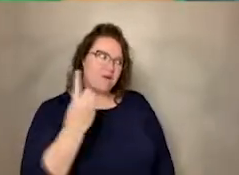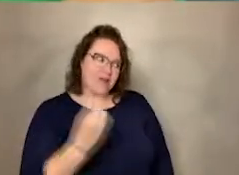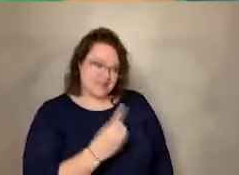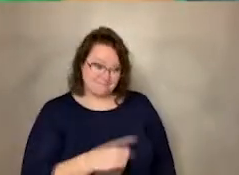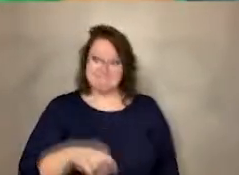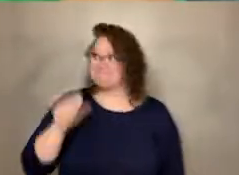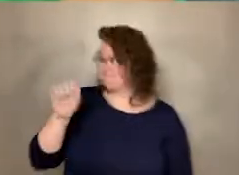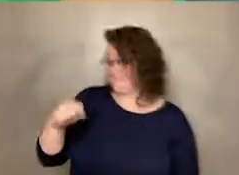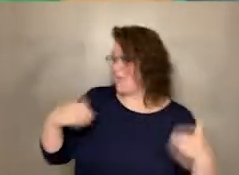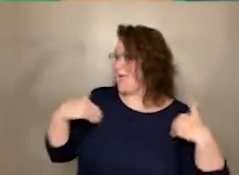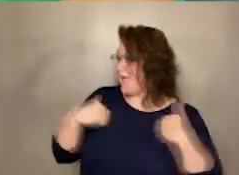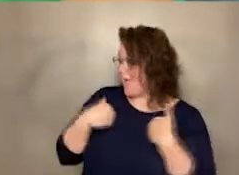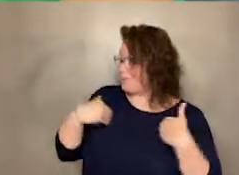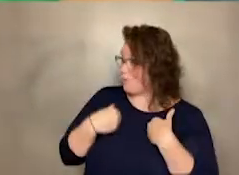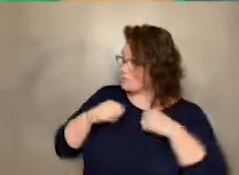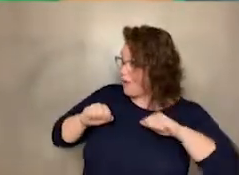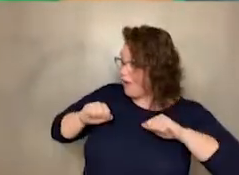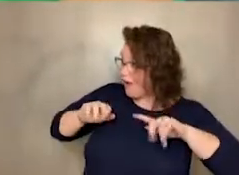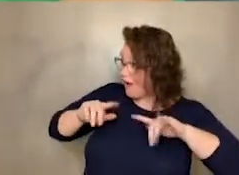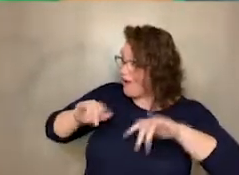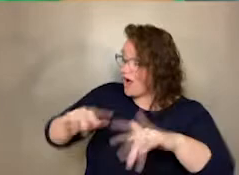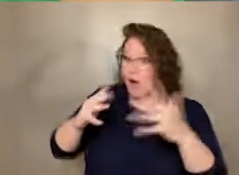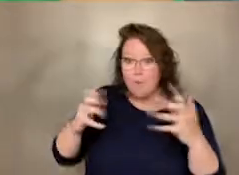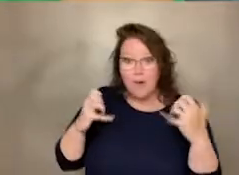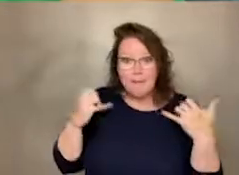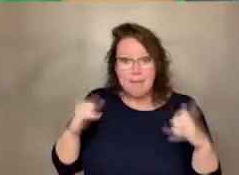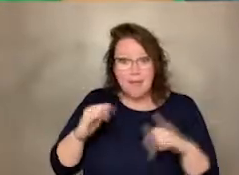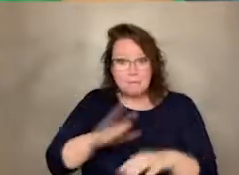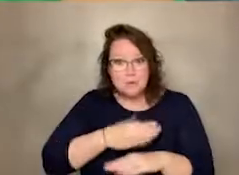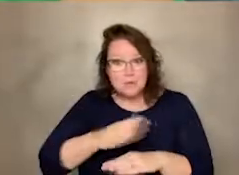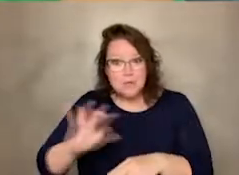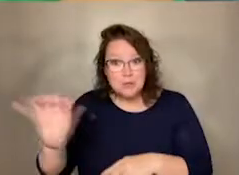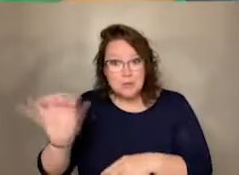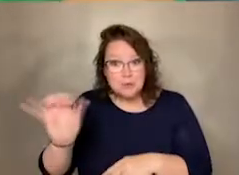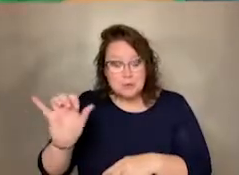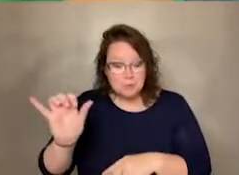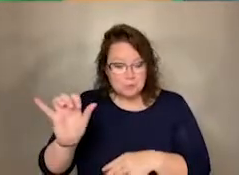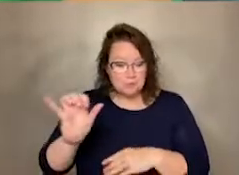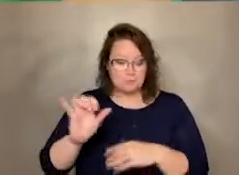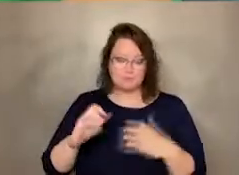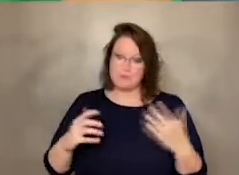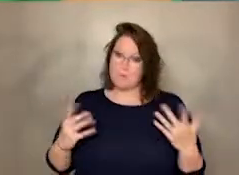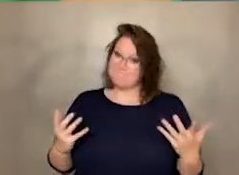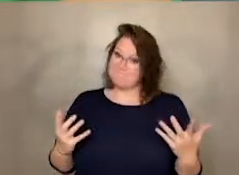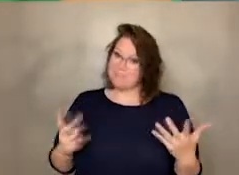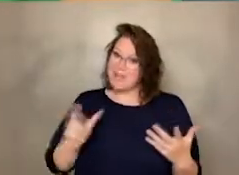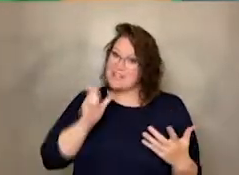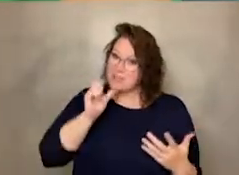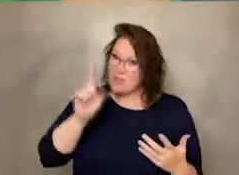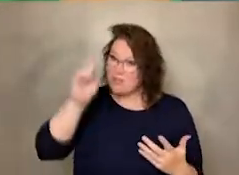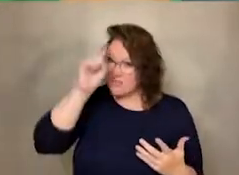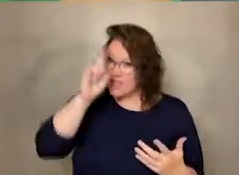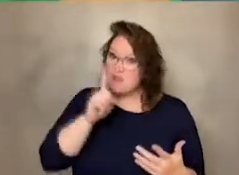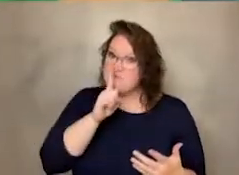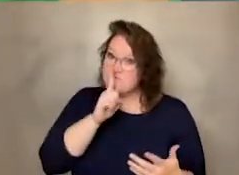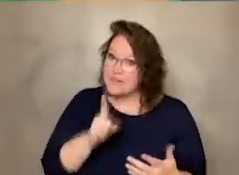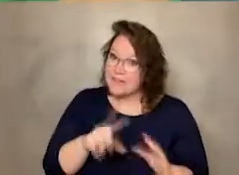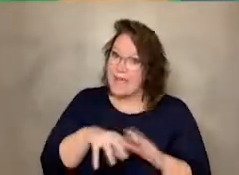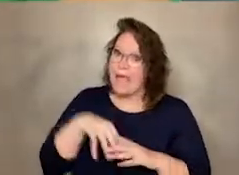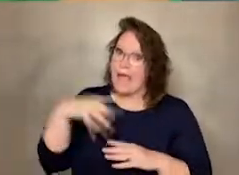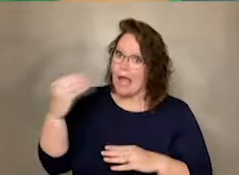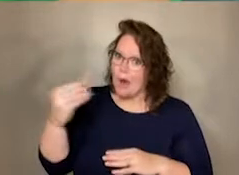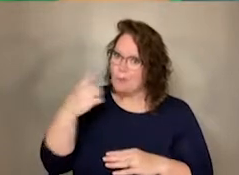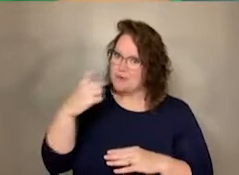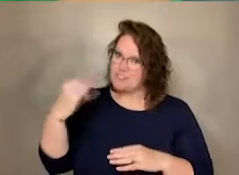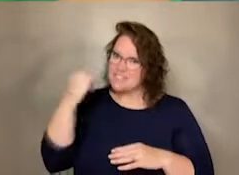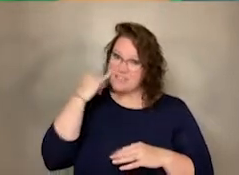got out, and they wanted to play all of the instruments. And so I don't think they was really out, because if you look at the